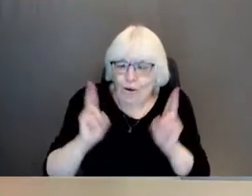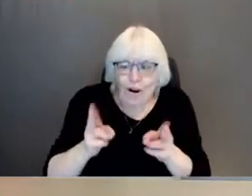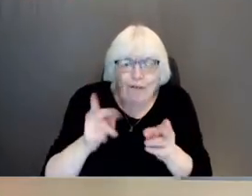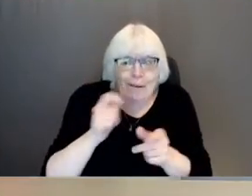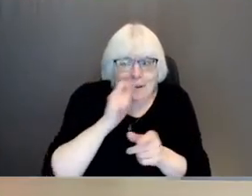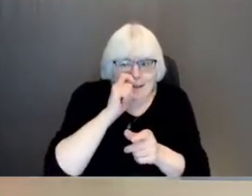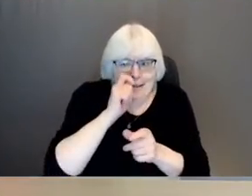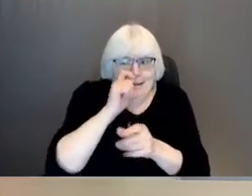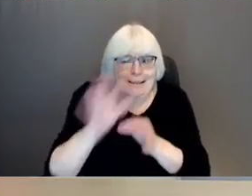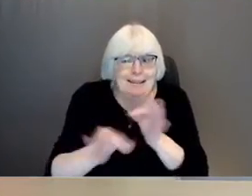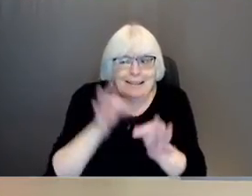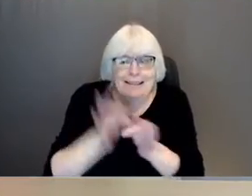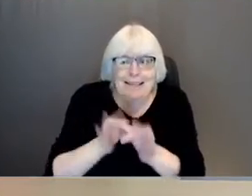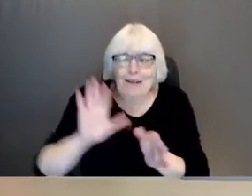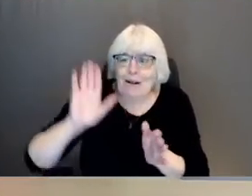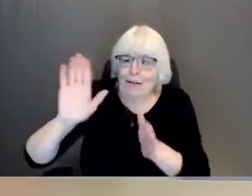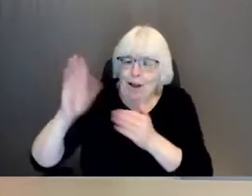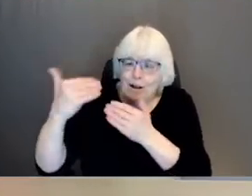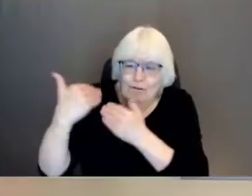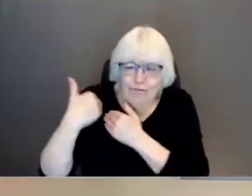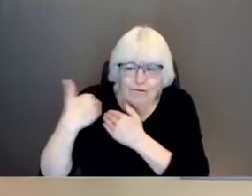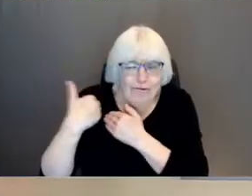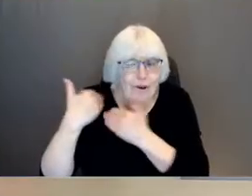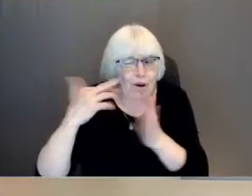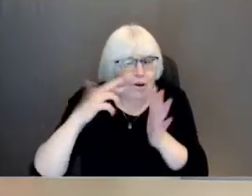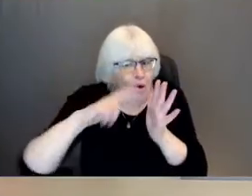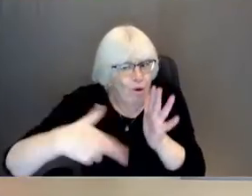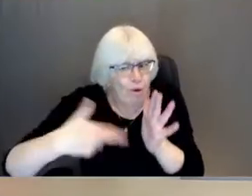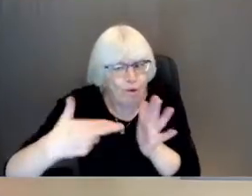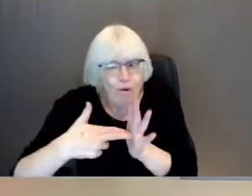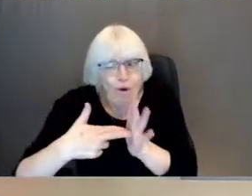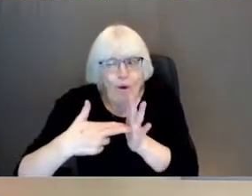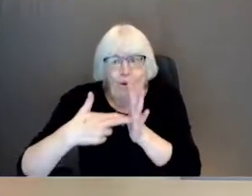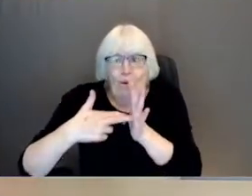to small jurisdictions, including PEI.